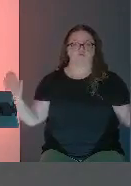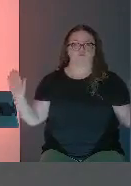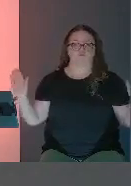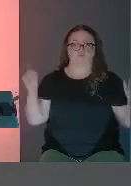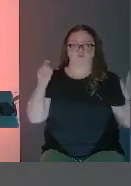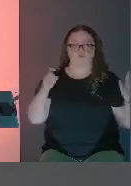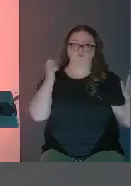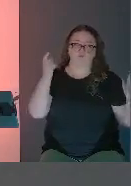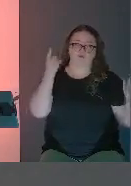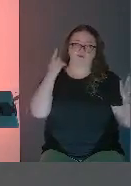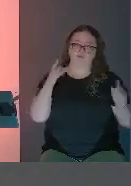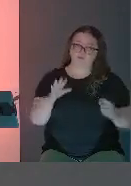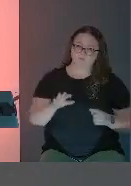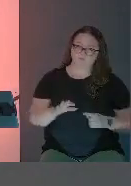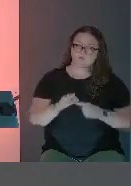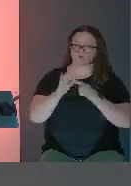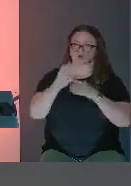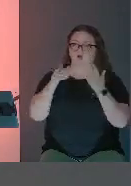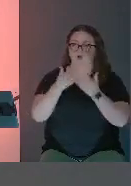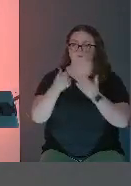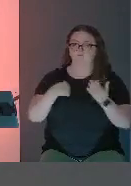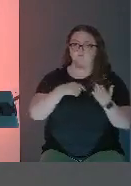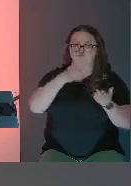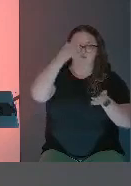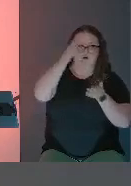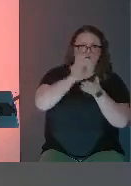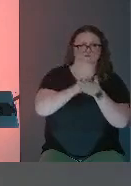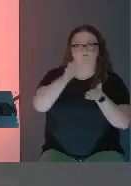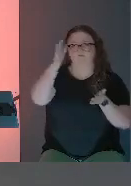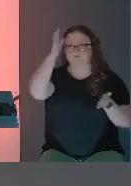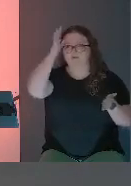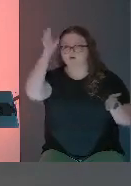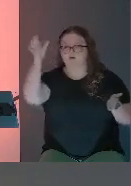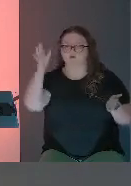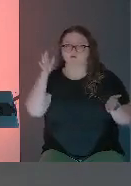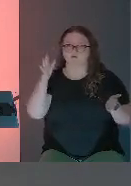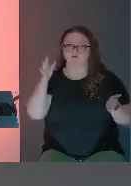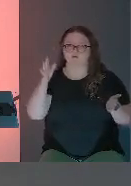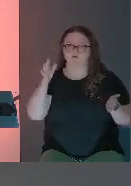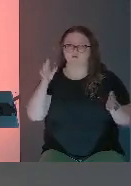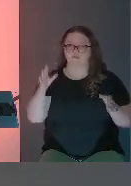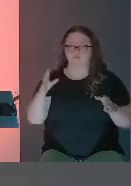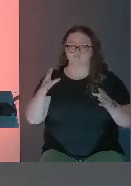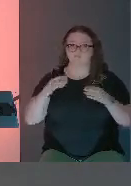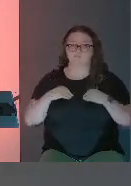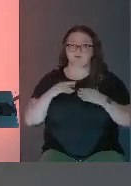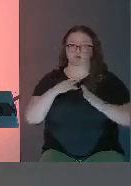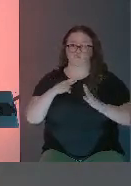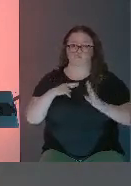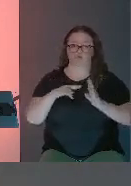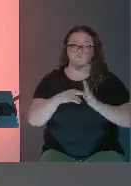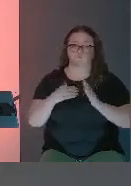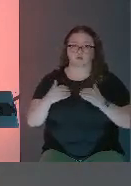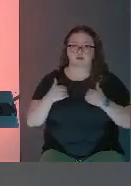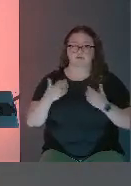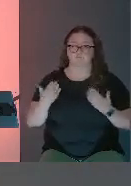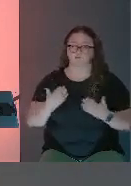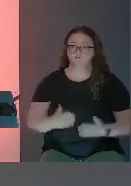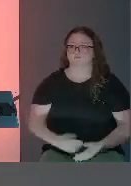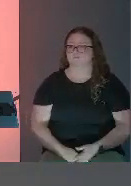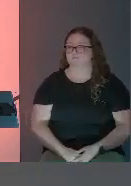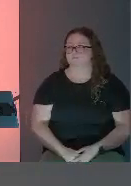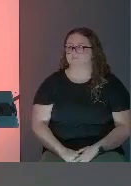especially those of us that are husbands and fathers, in embracing the role that we have in leadership in our families.